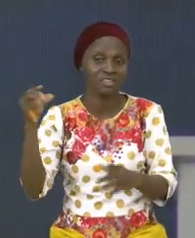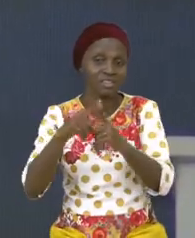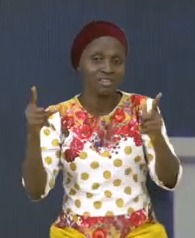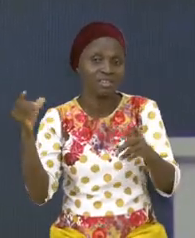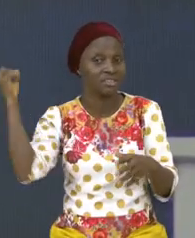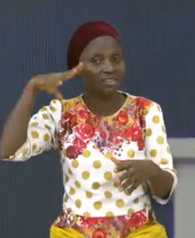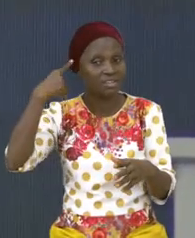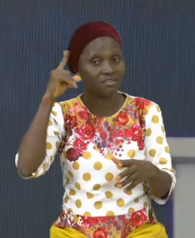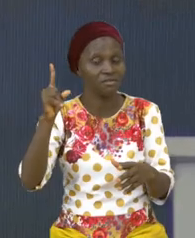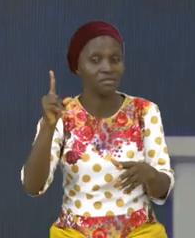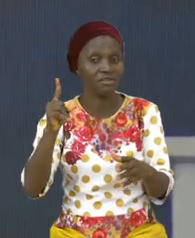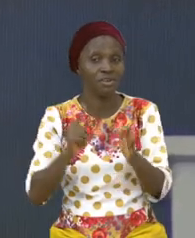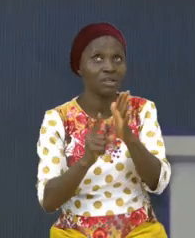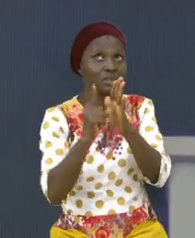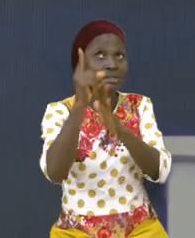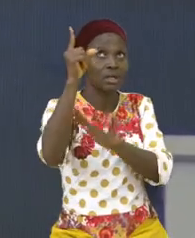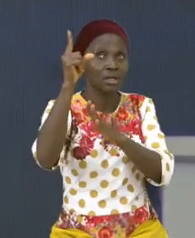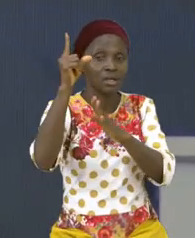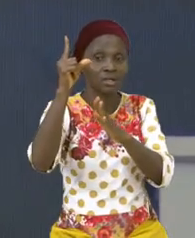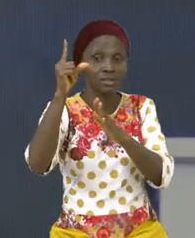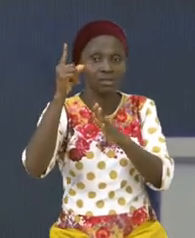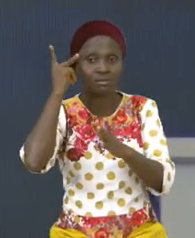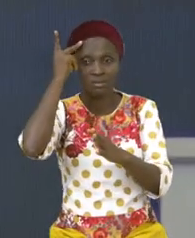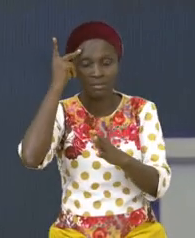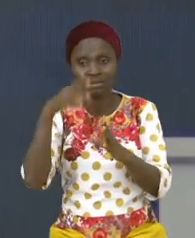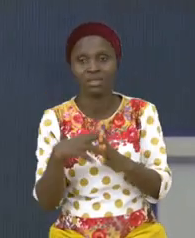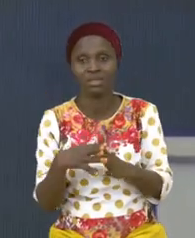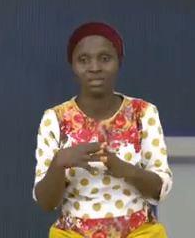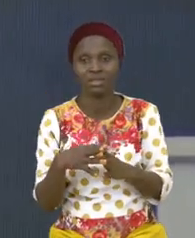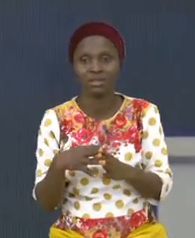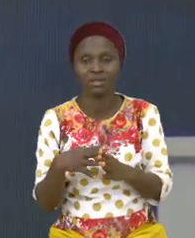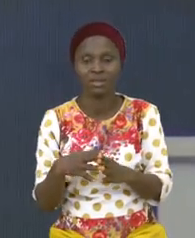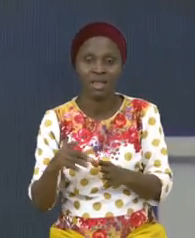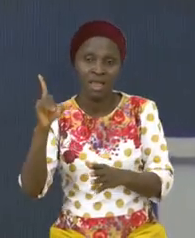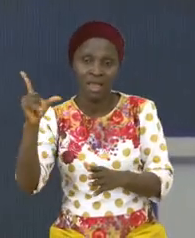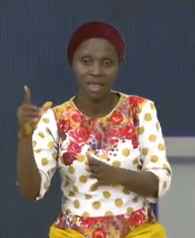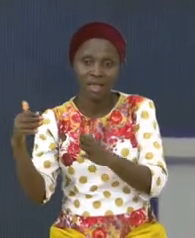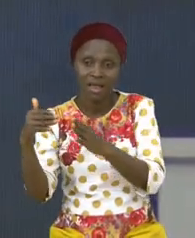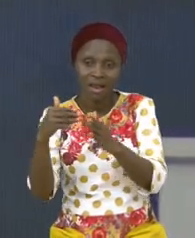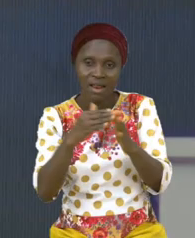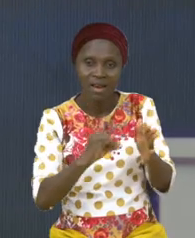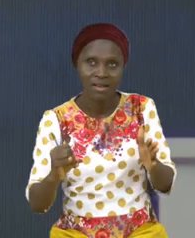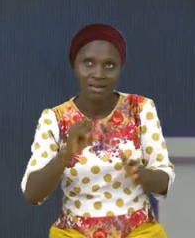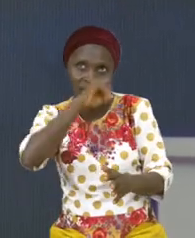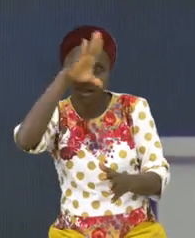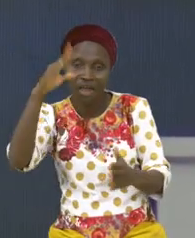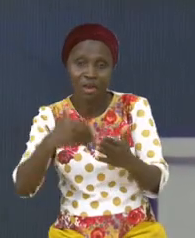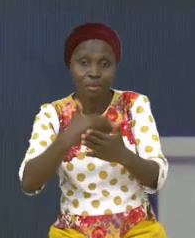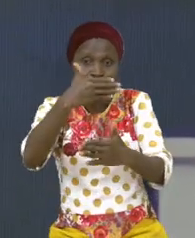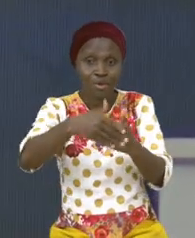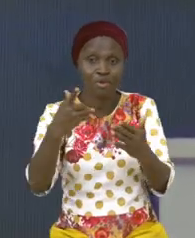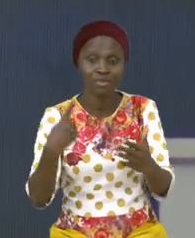for giant goals. L, leading light beyond the local land.